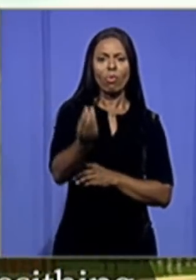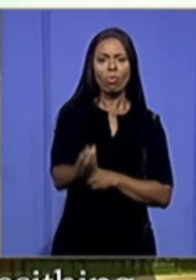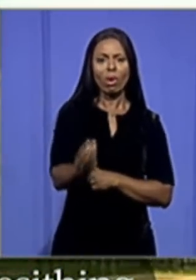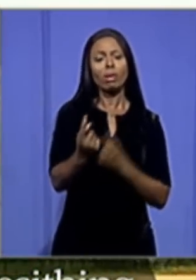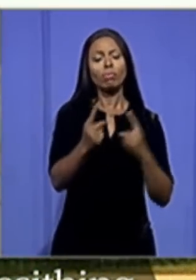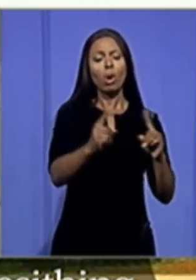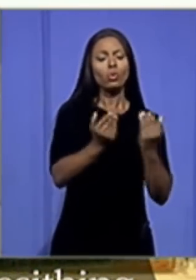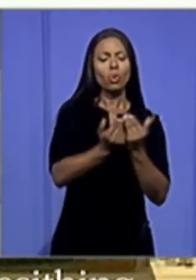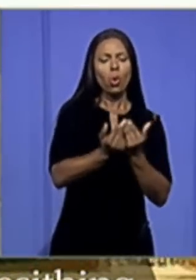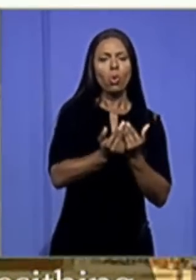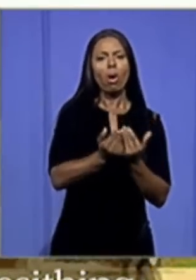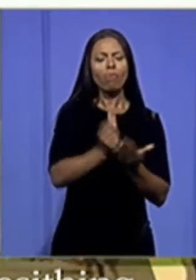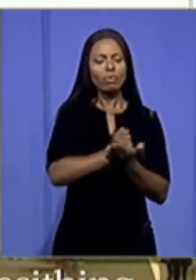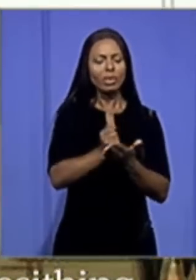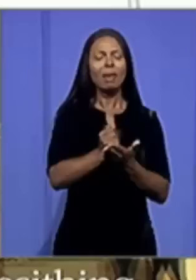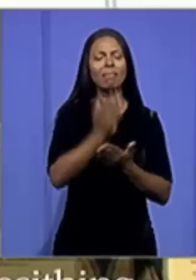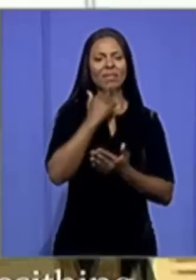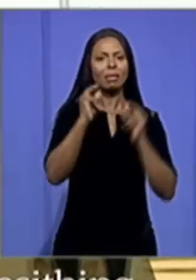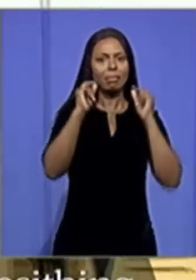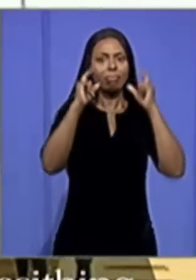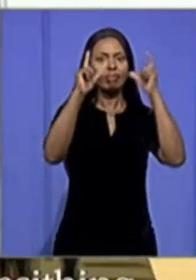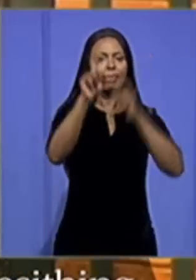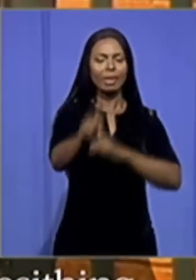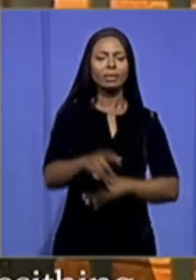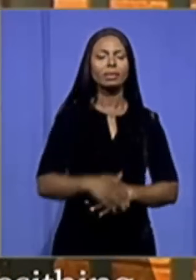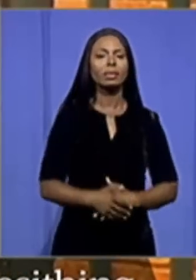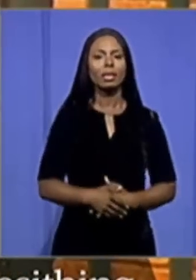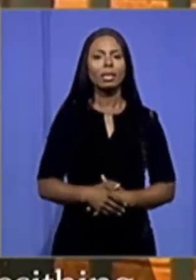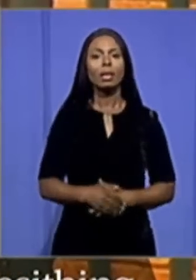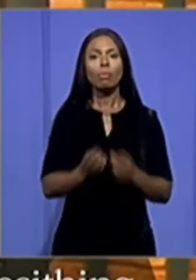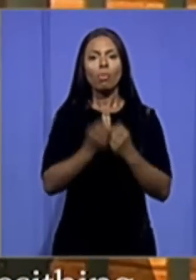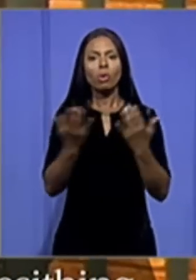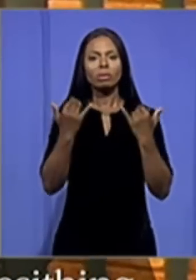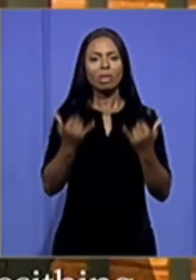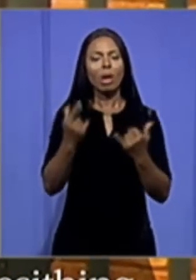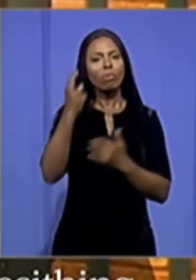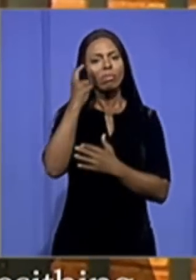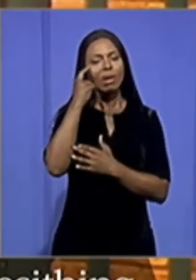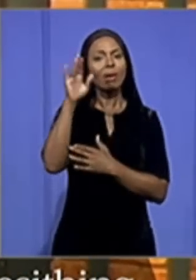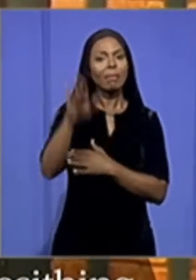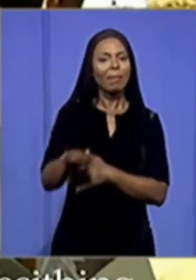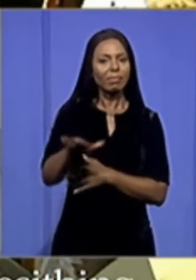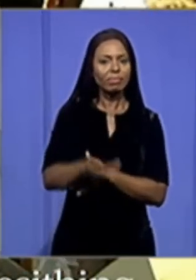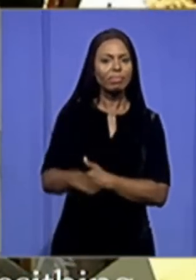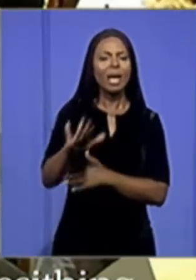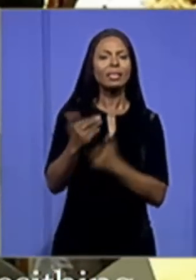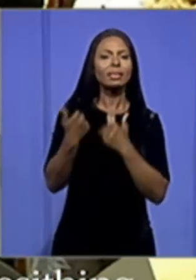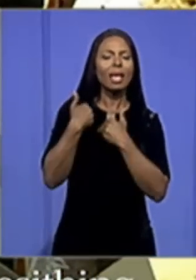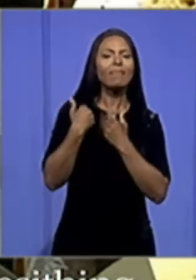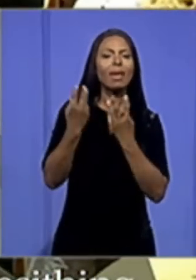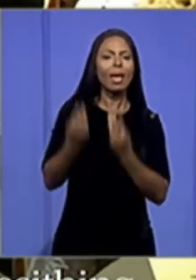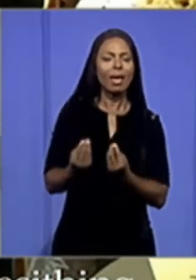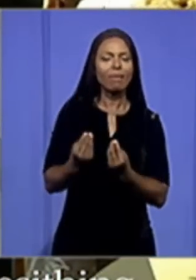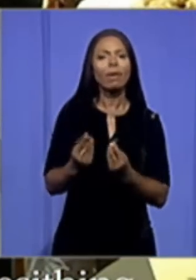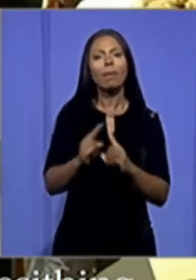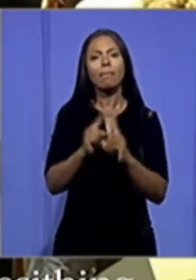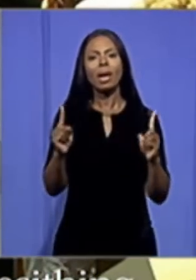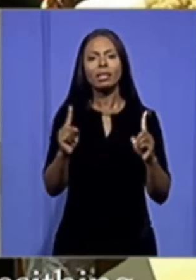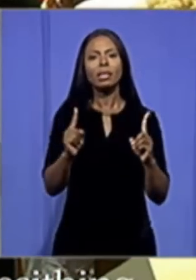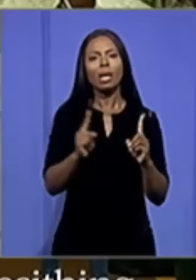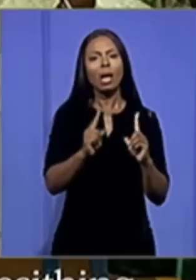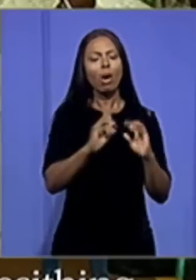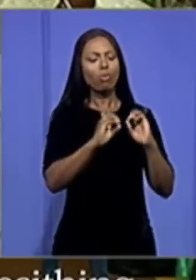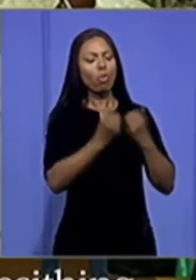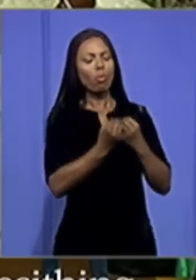ba university bore meago ya madulo a baithuti ba ka campuseng le ba ka ntle e bolokegile e fela mekgatlo ya baithuti ga e dumellane le